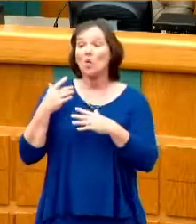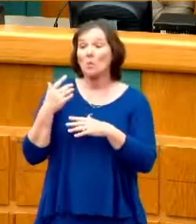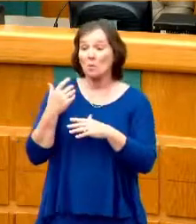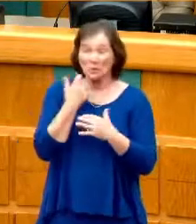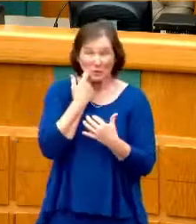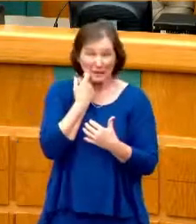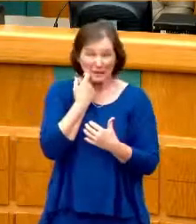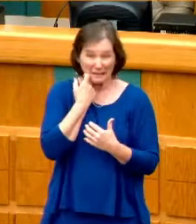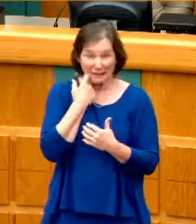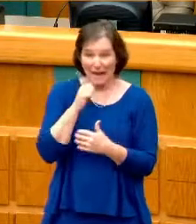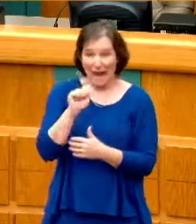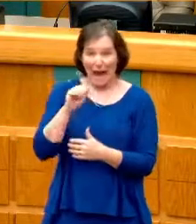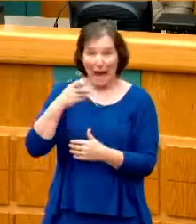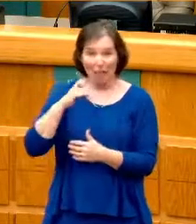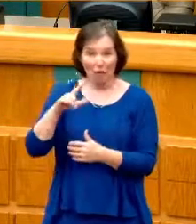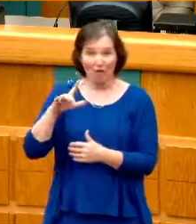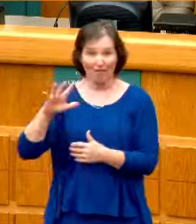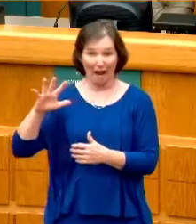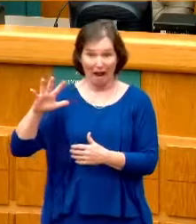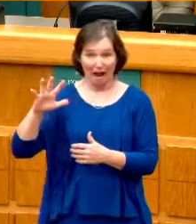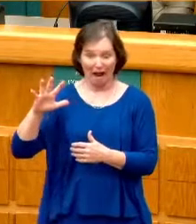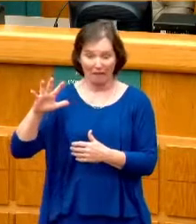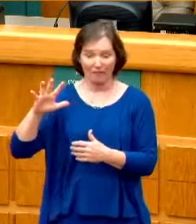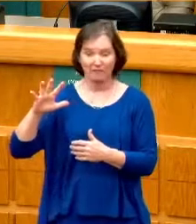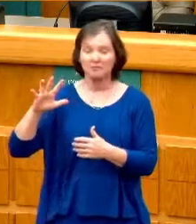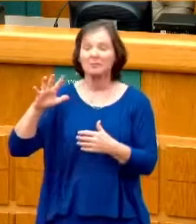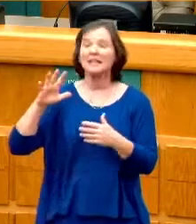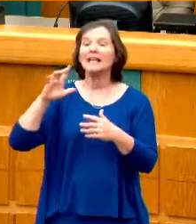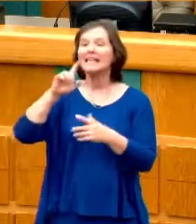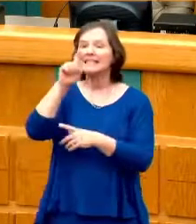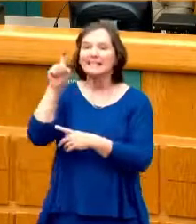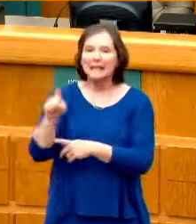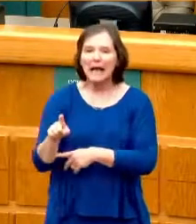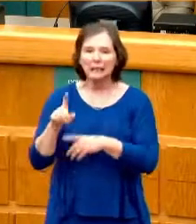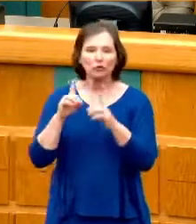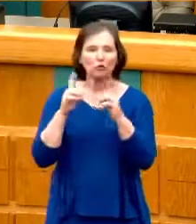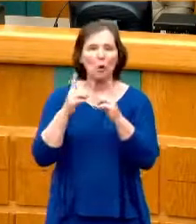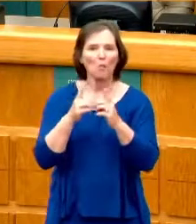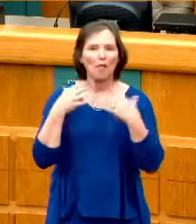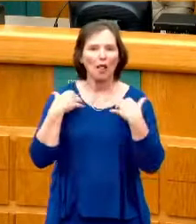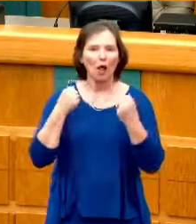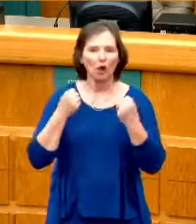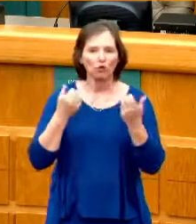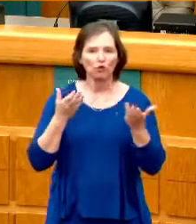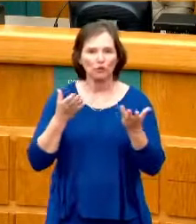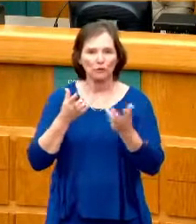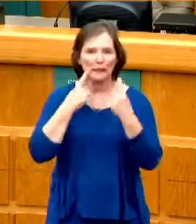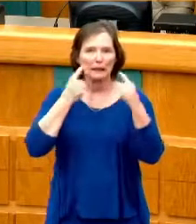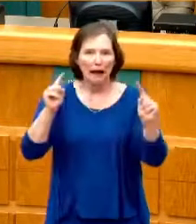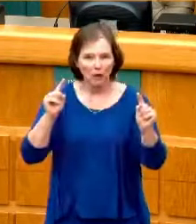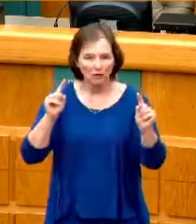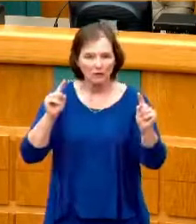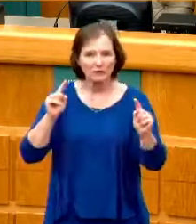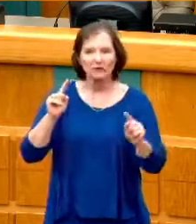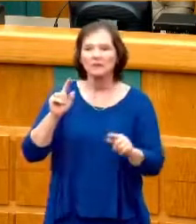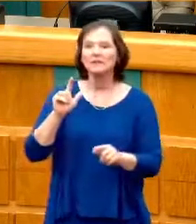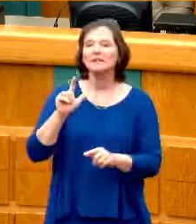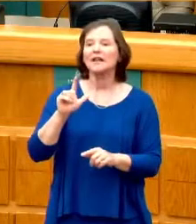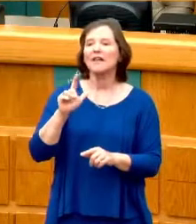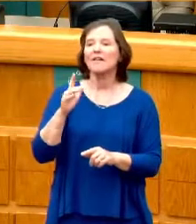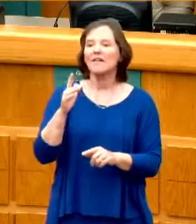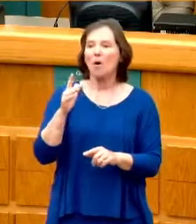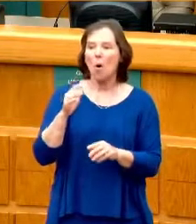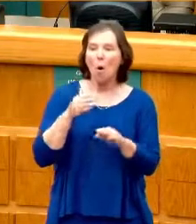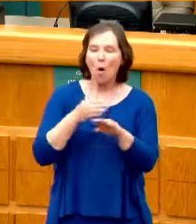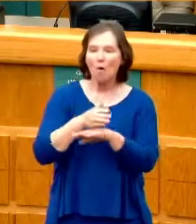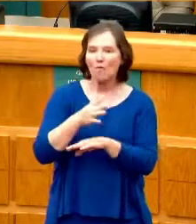all Texans are fully vaccinated, according to the Texas Department of State Health Services. Even more encouraging news is that over 25% of